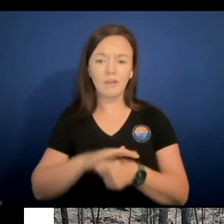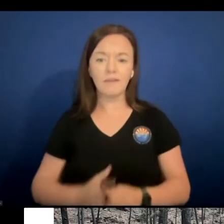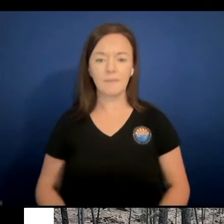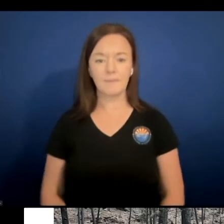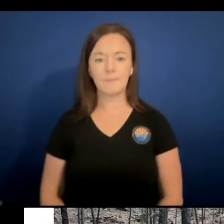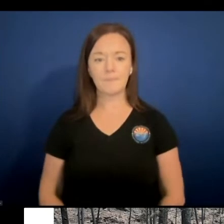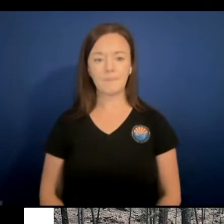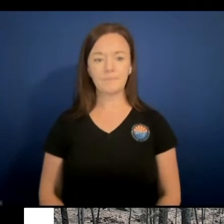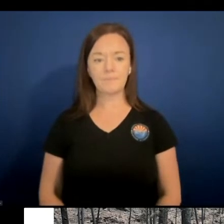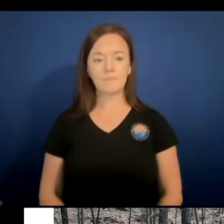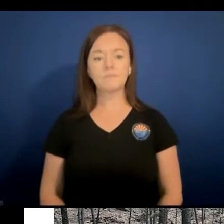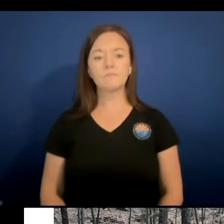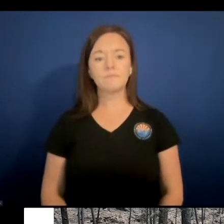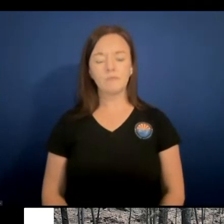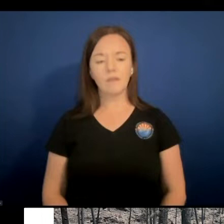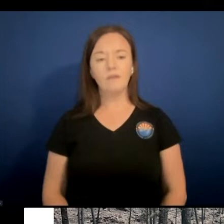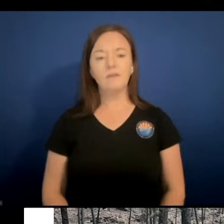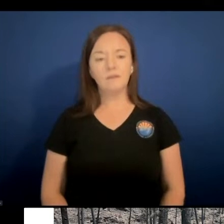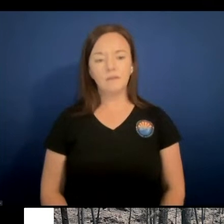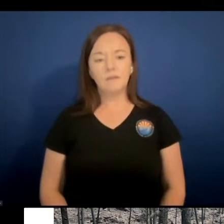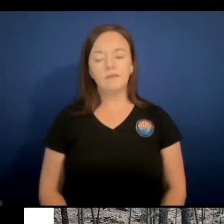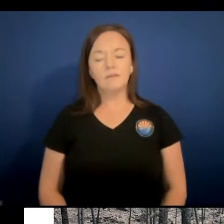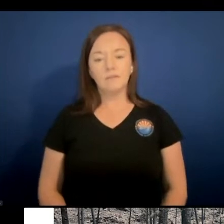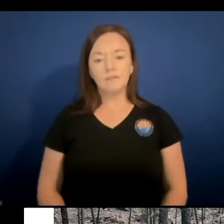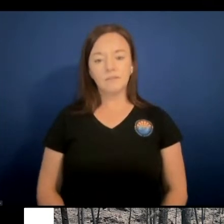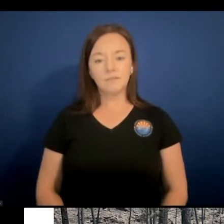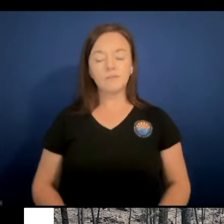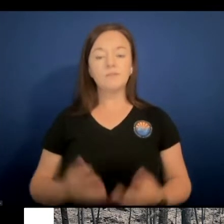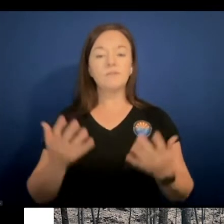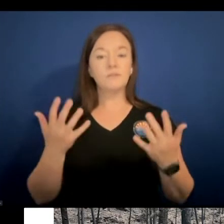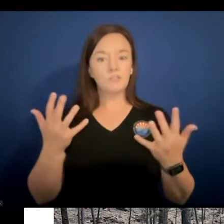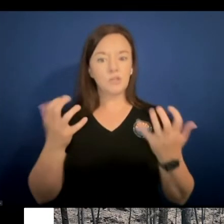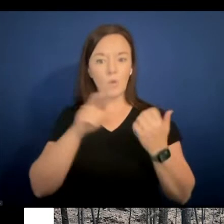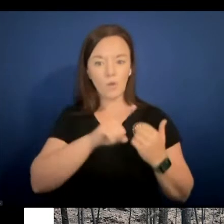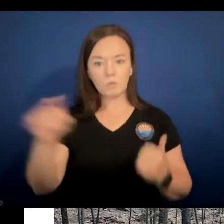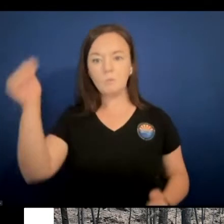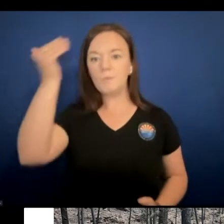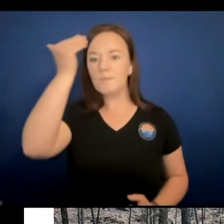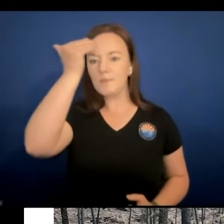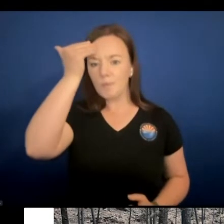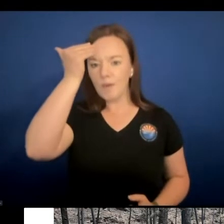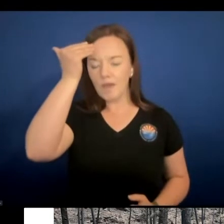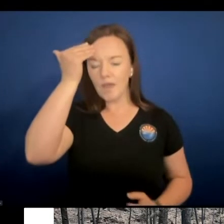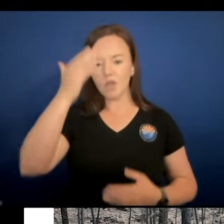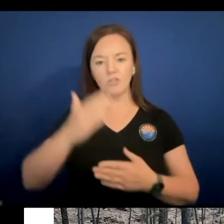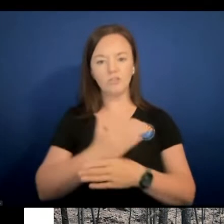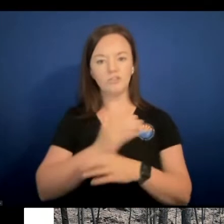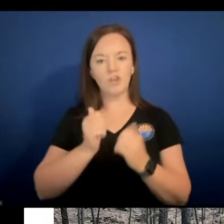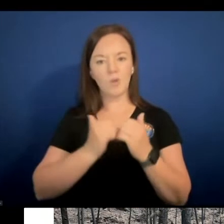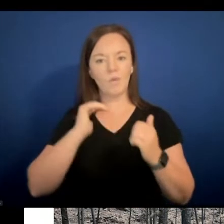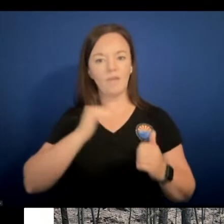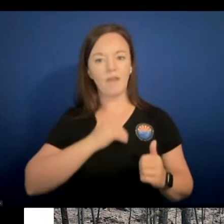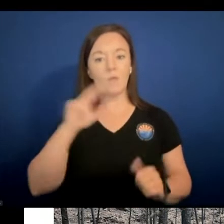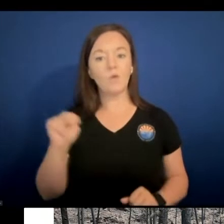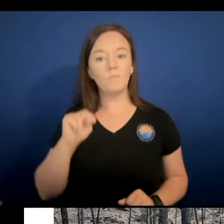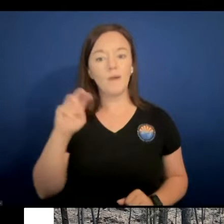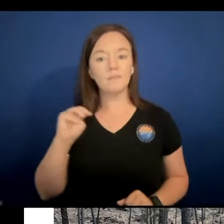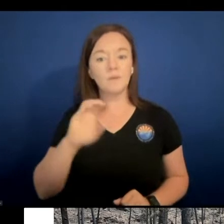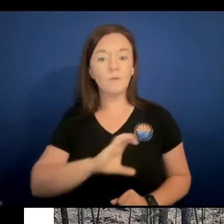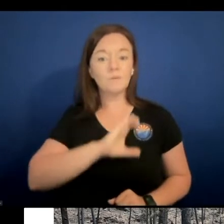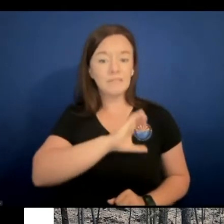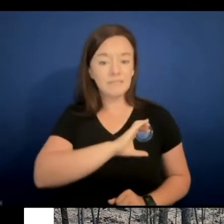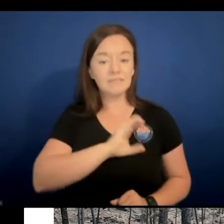So I just want to be aware and share with our New Mexico citizens, our